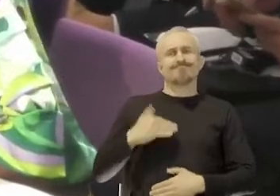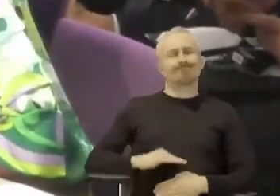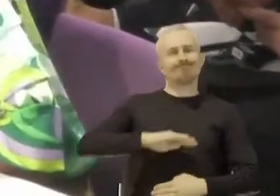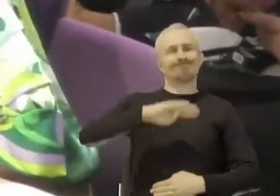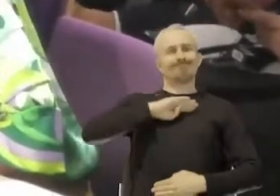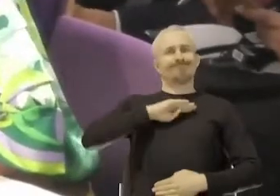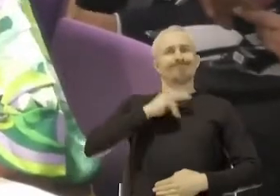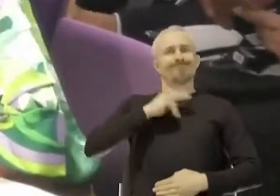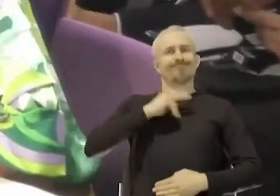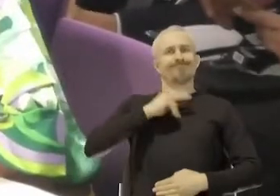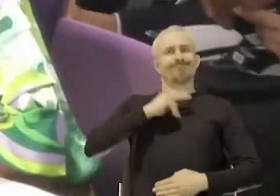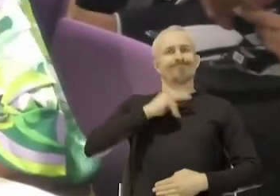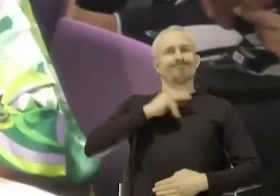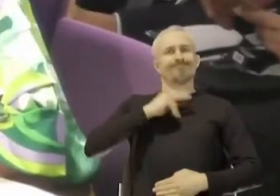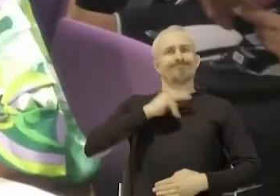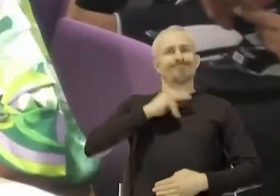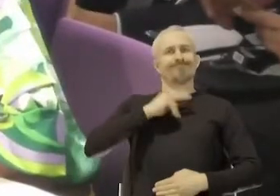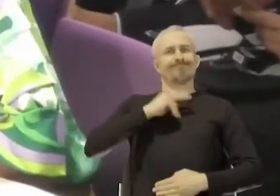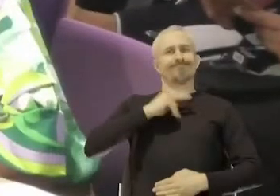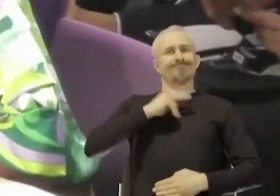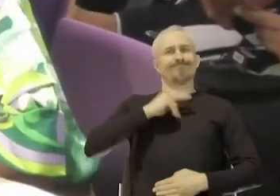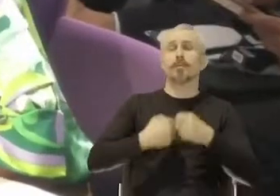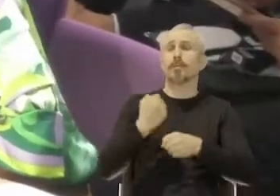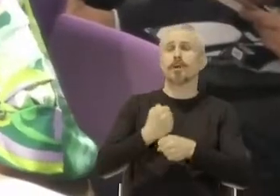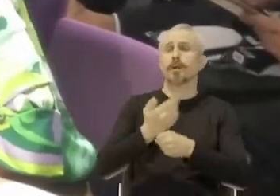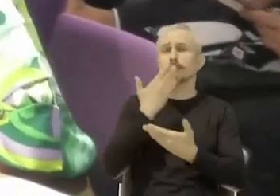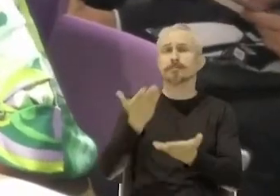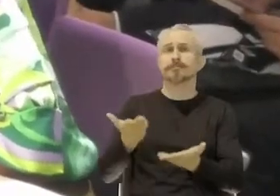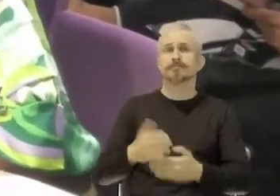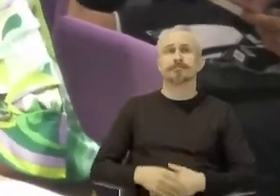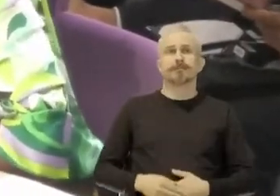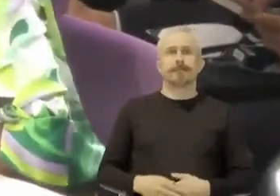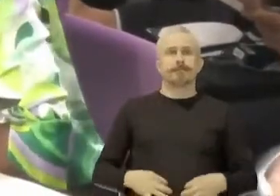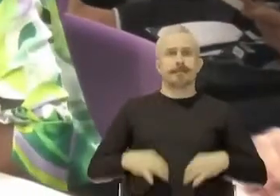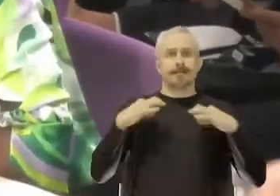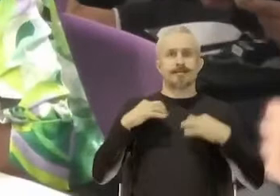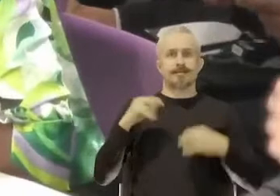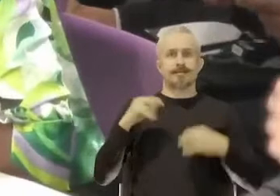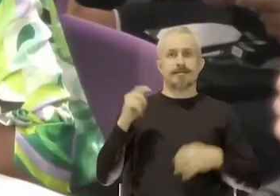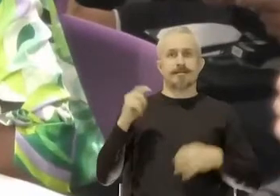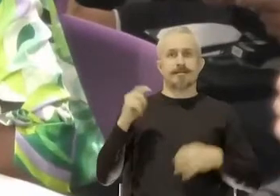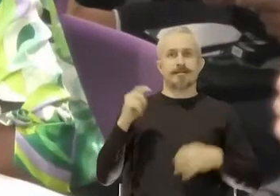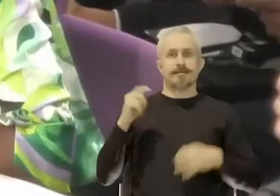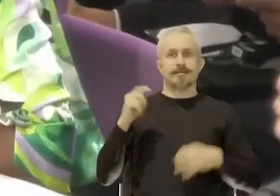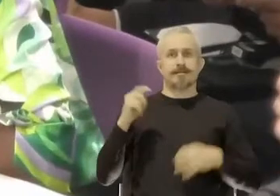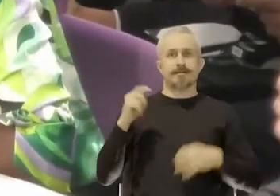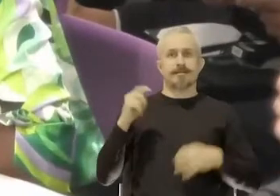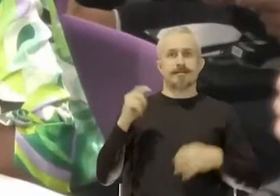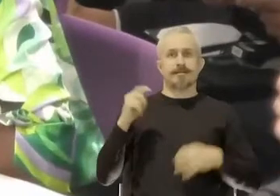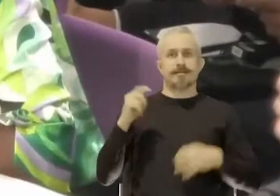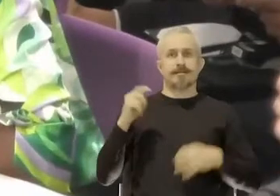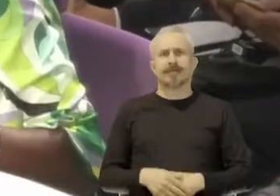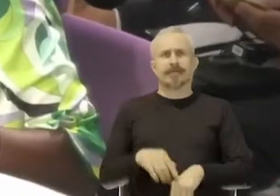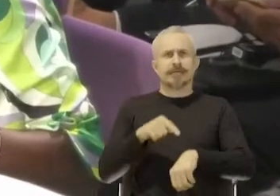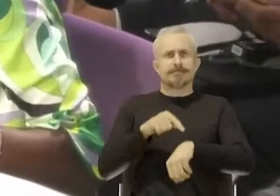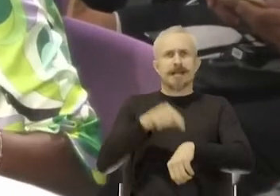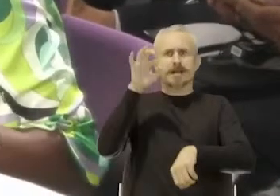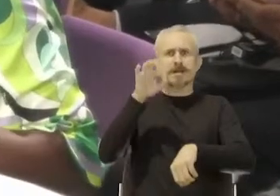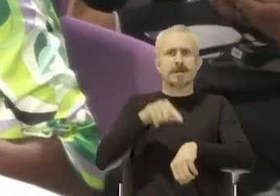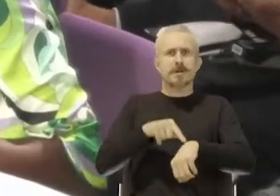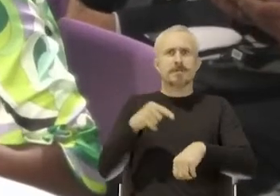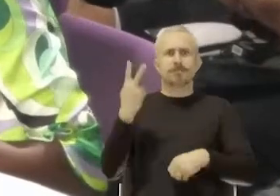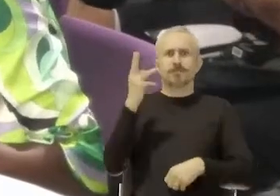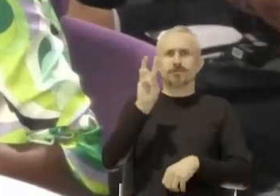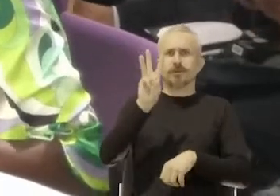Malawi. May I say, sir, that you were bang on time, 3 minutes. Thank you. Now let me allow the Minister,